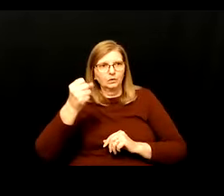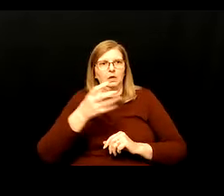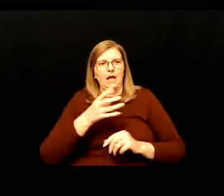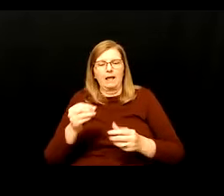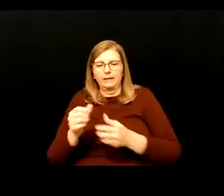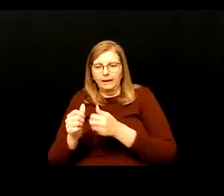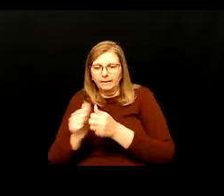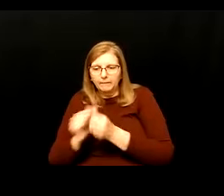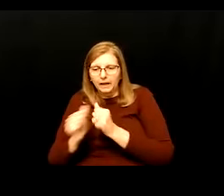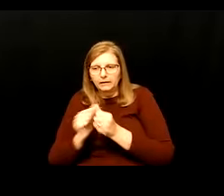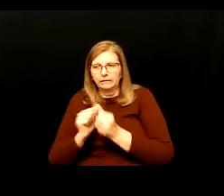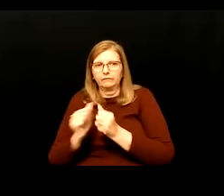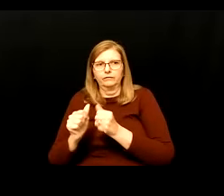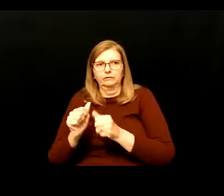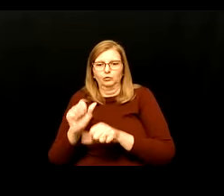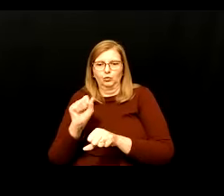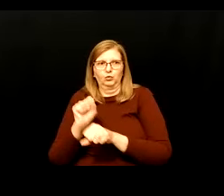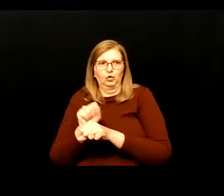education and competitive